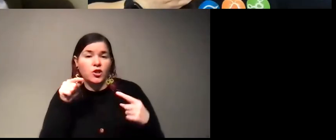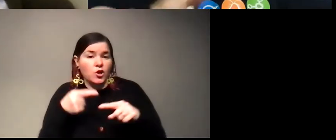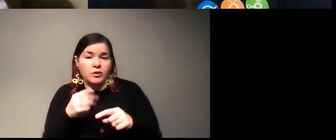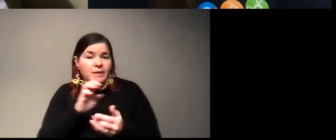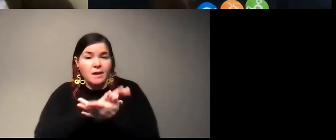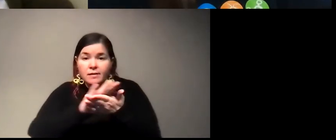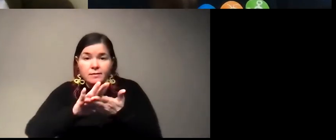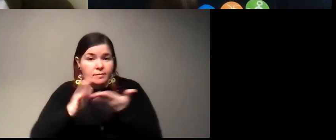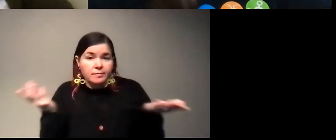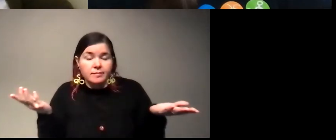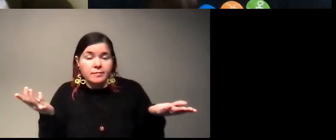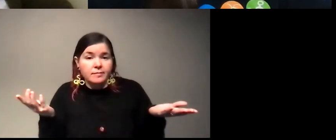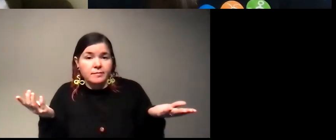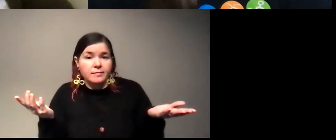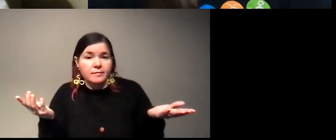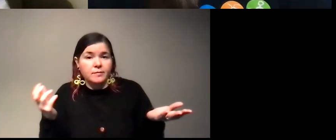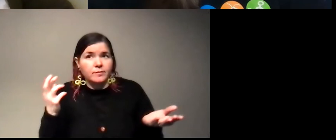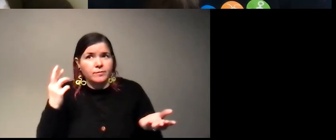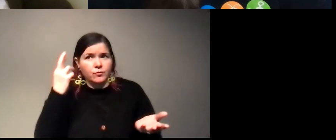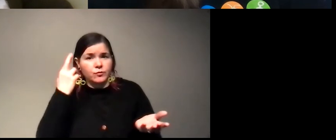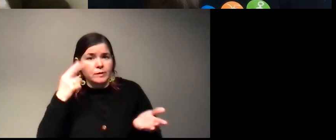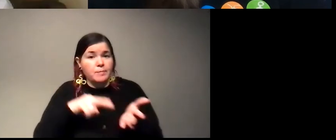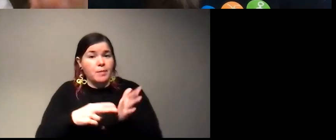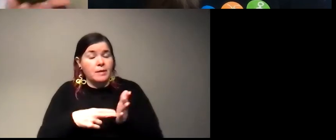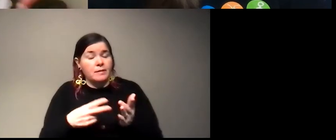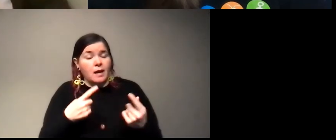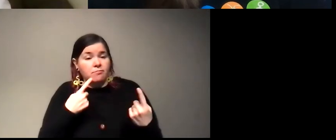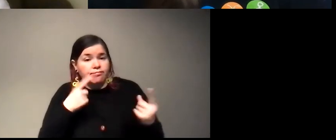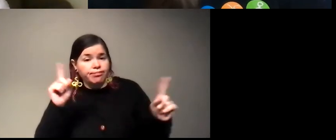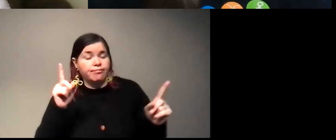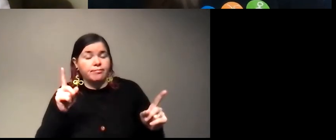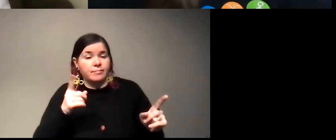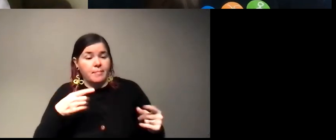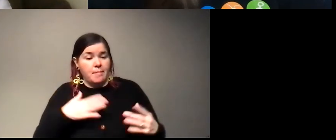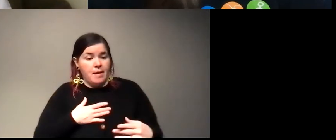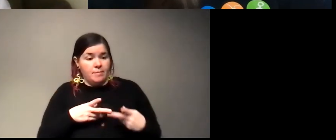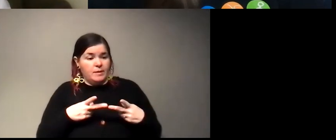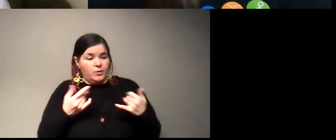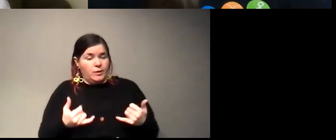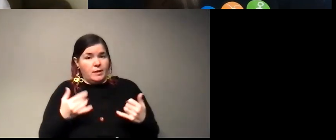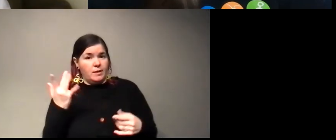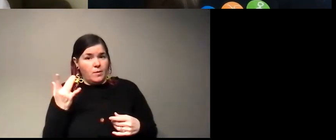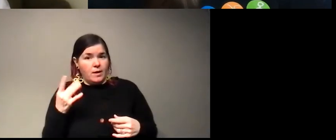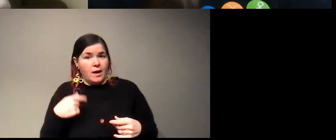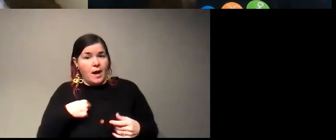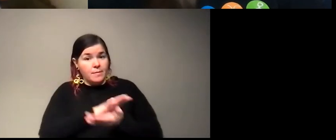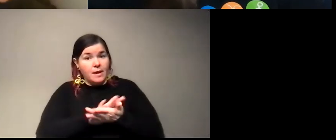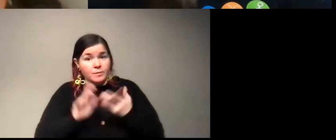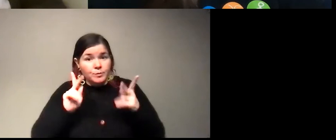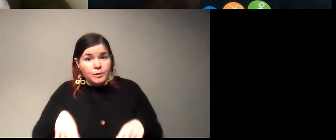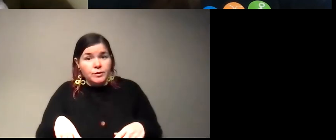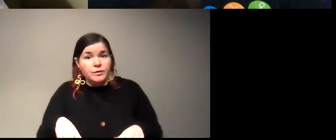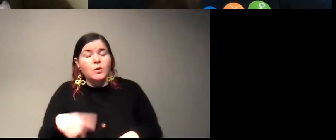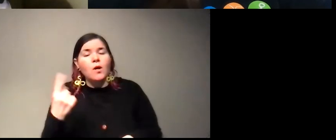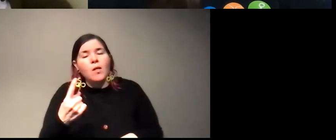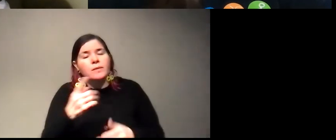I think the reason why I've been so successful and where I am today is strictly because I'm a nice person. So always